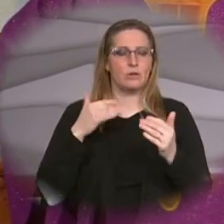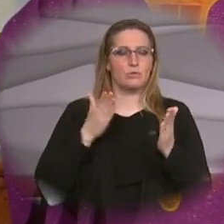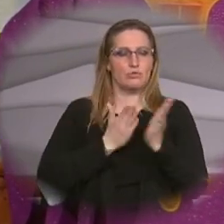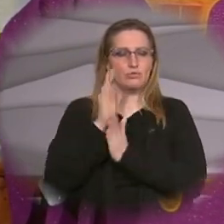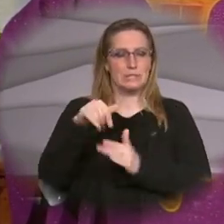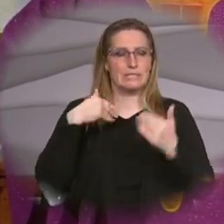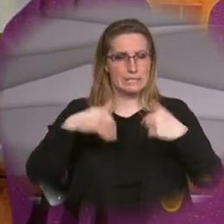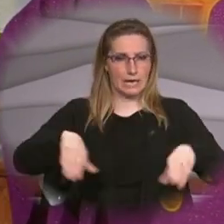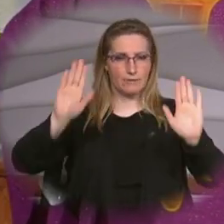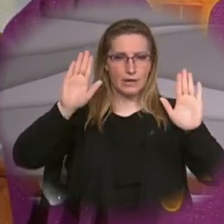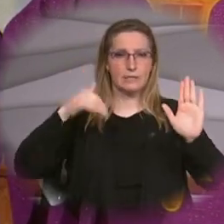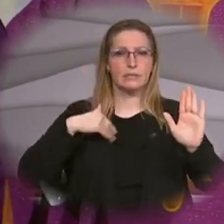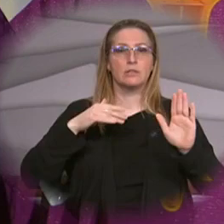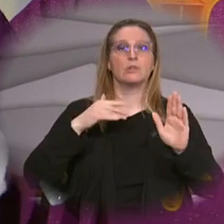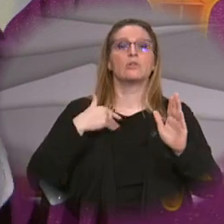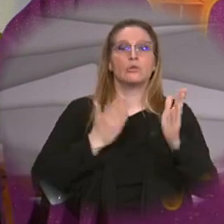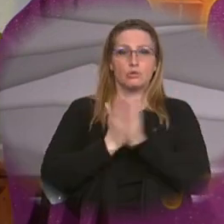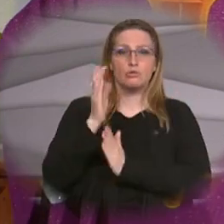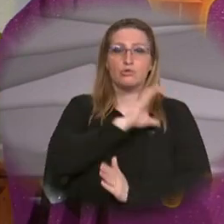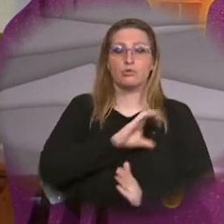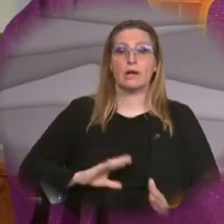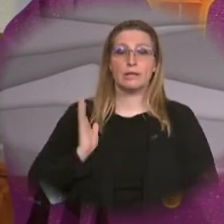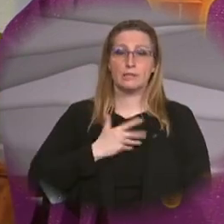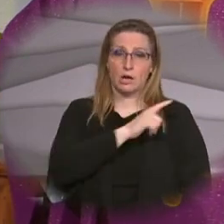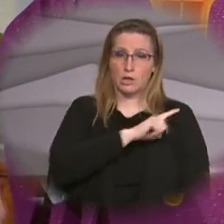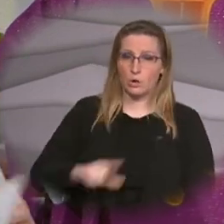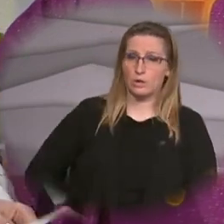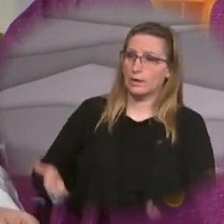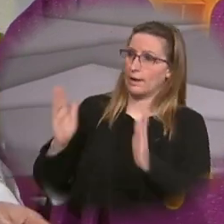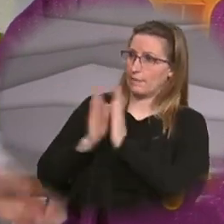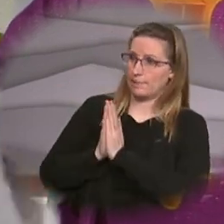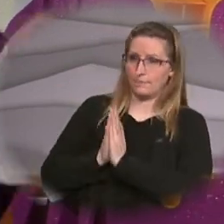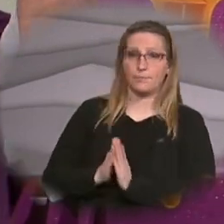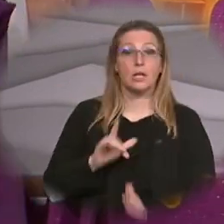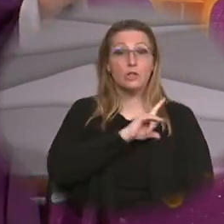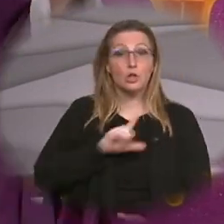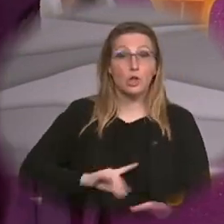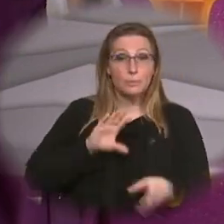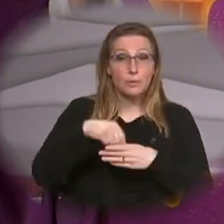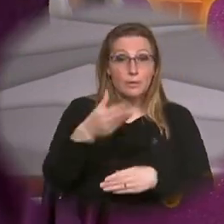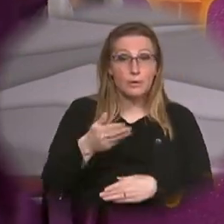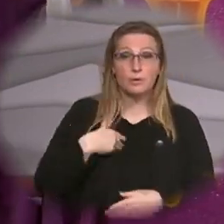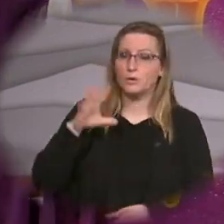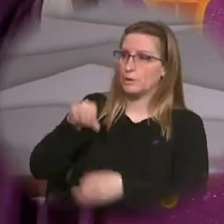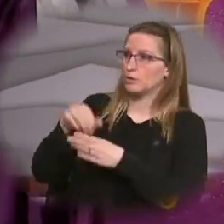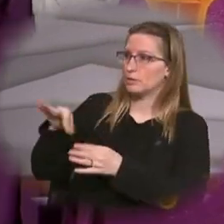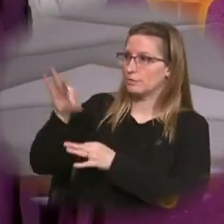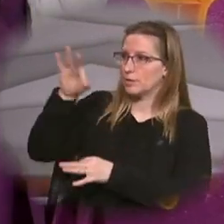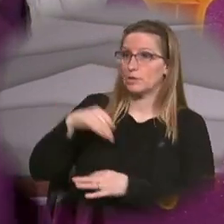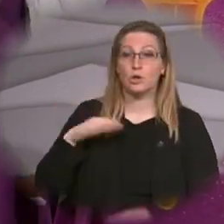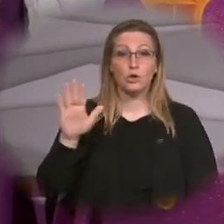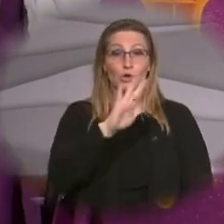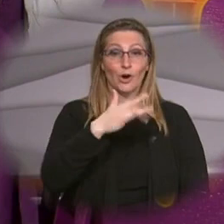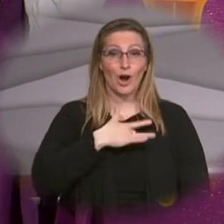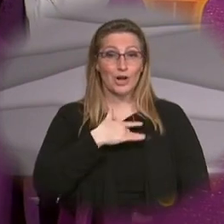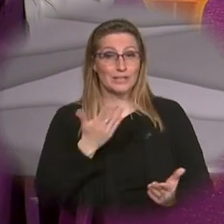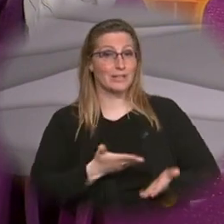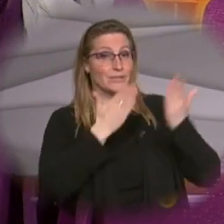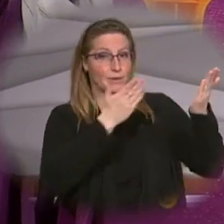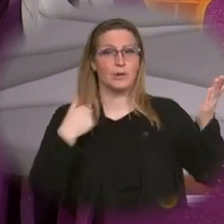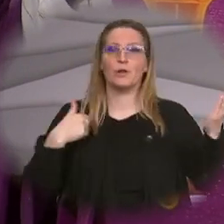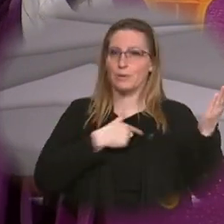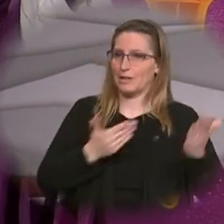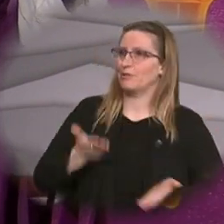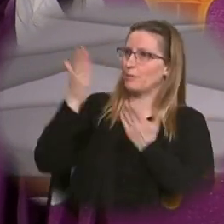this sacrifice, through Christ our Lord. Amen. The Lord be with you. And with your spirit. Lift up your hearts.